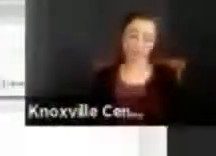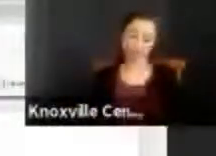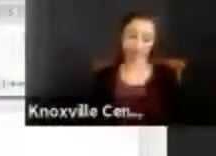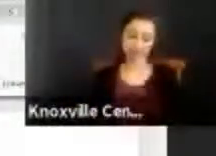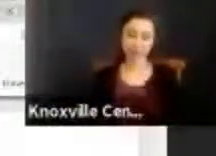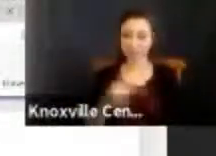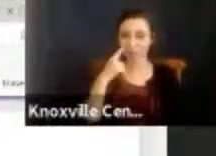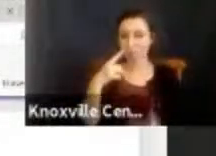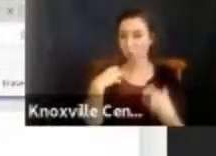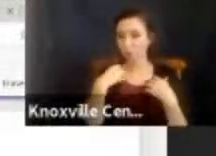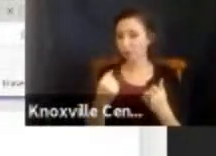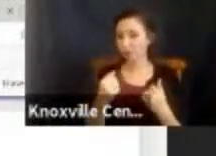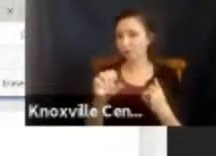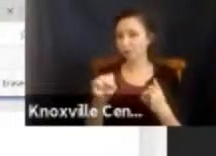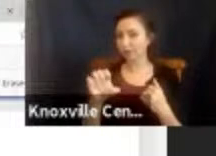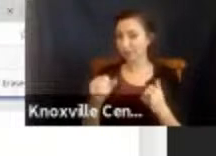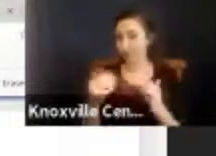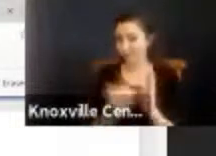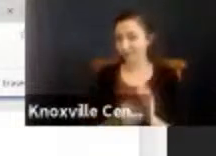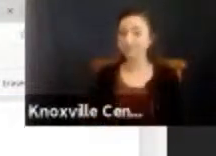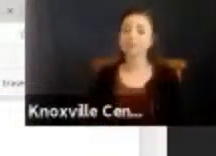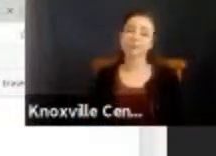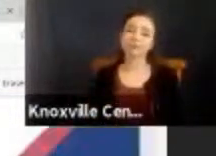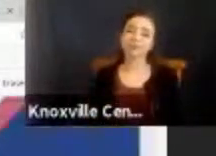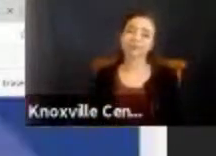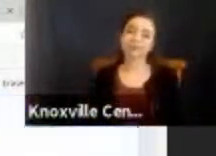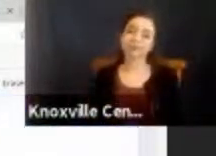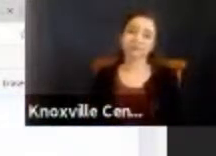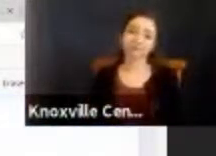of recovered cases. Next slide, please.